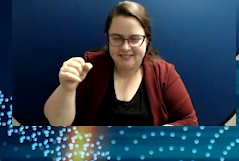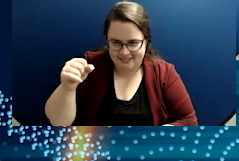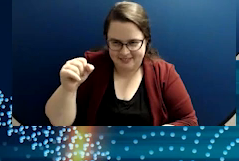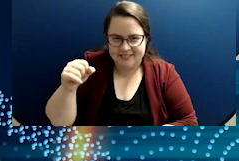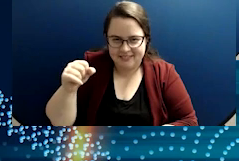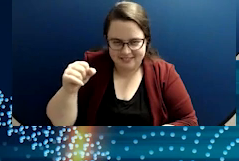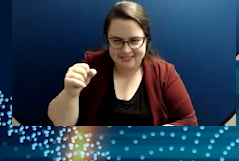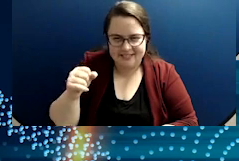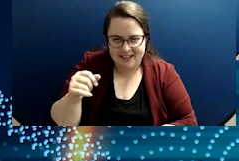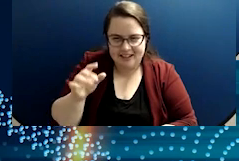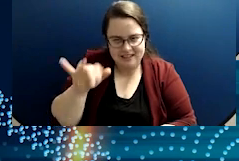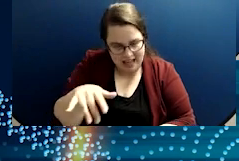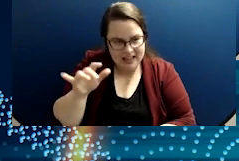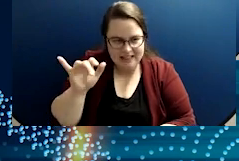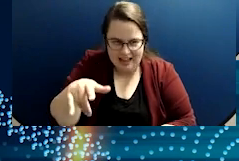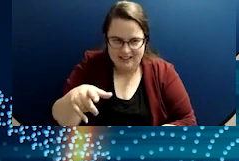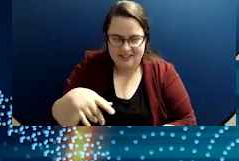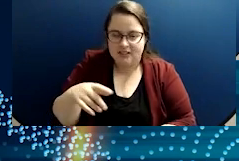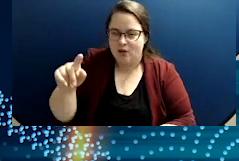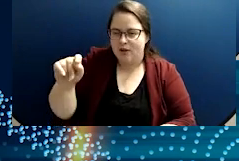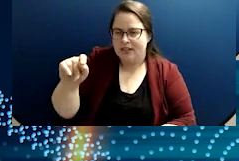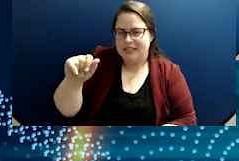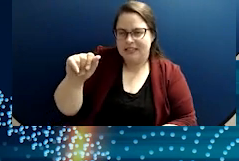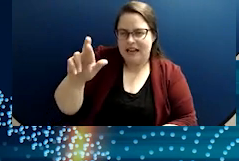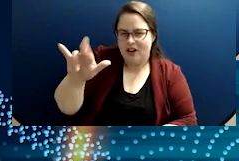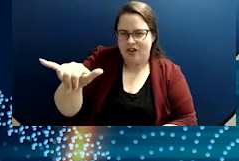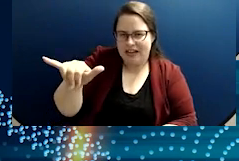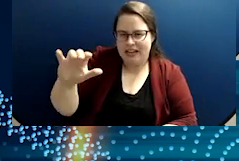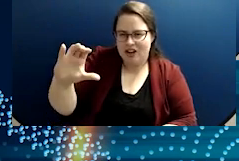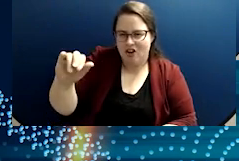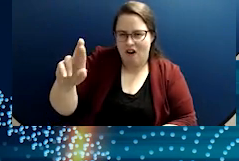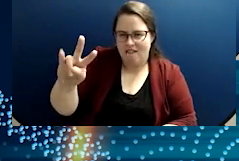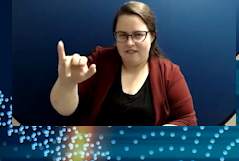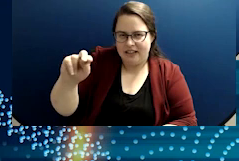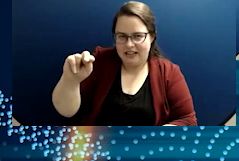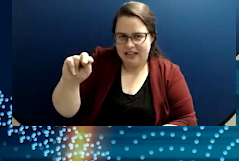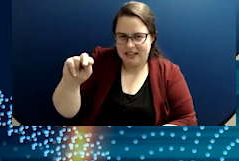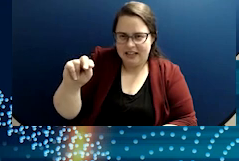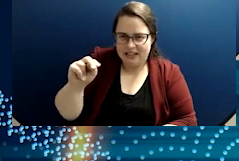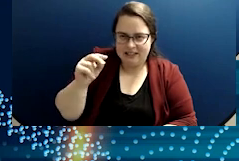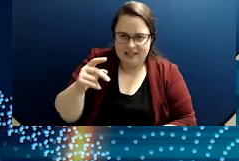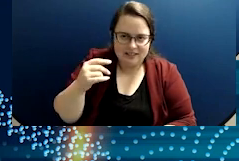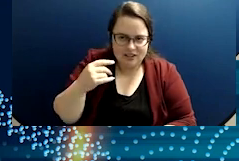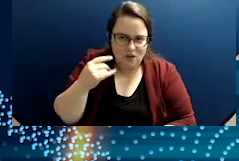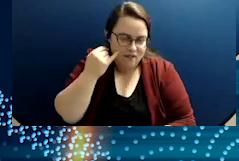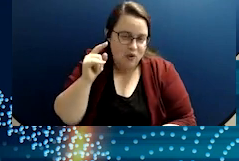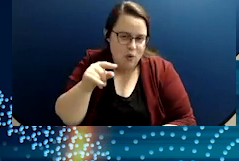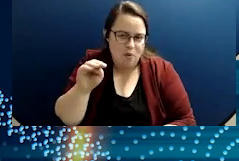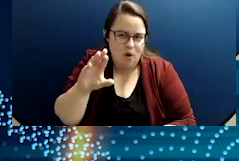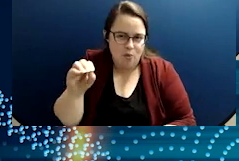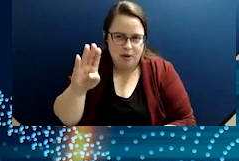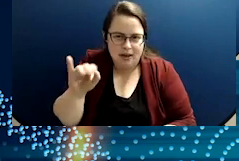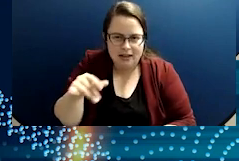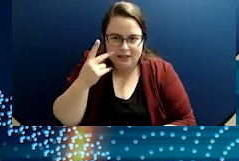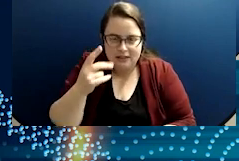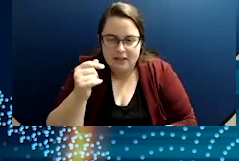Instagram, Terry Garvin. And I'm sure if you go to Morro Bay, you'll probably recognize this rock too. Yes, but my question is, although this